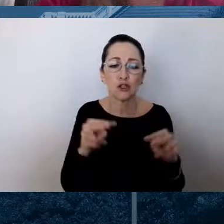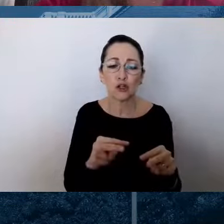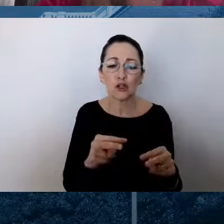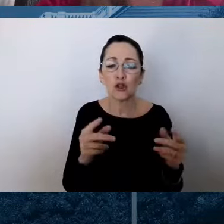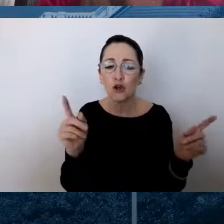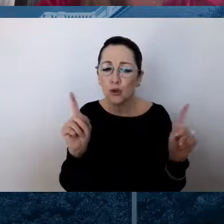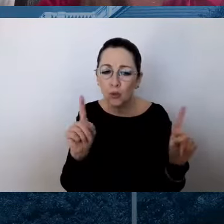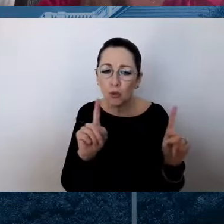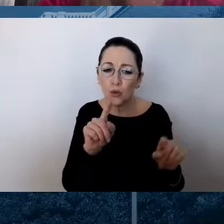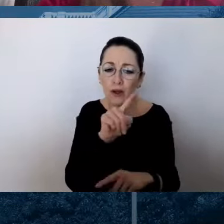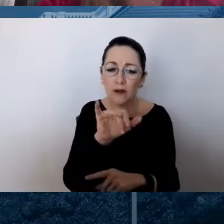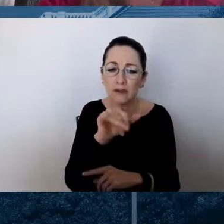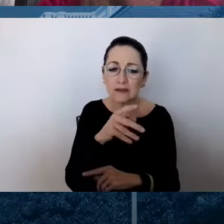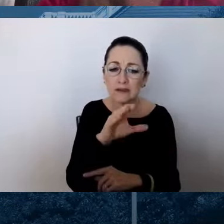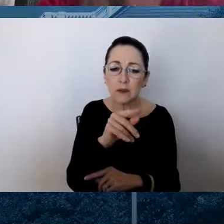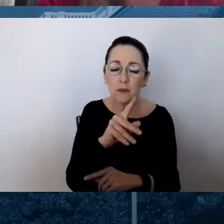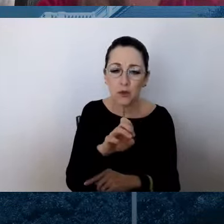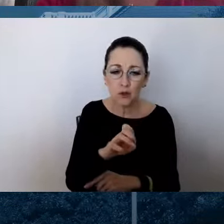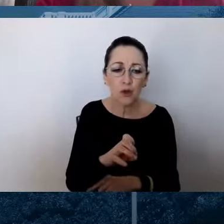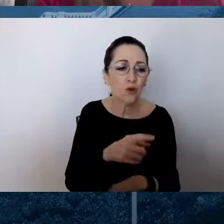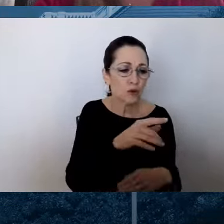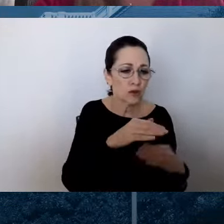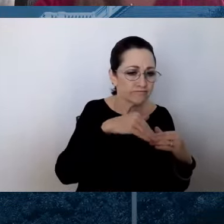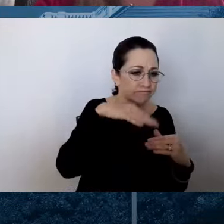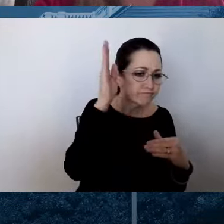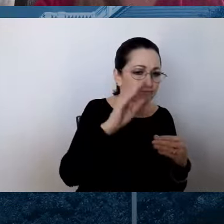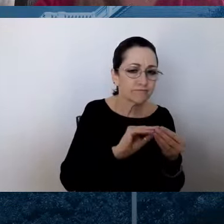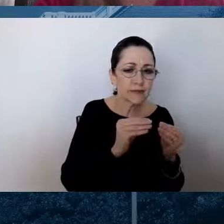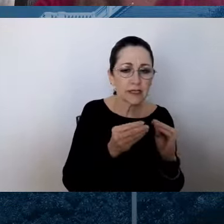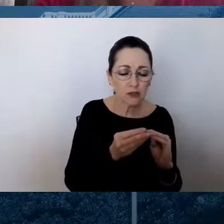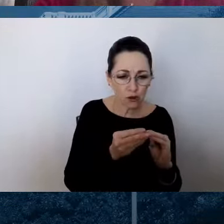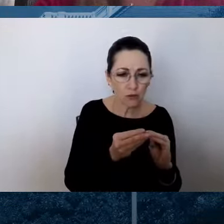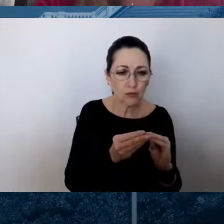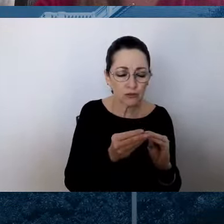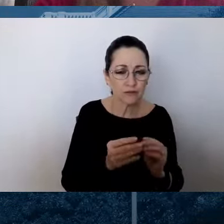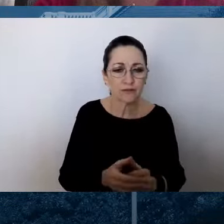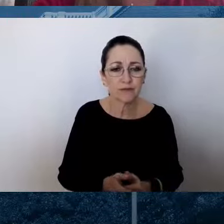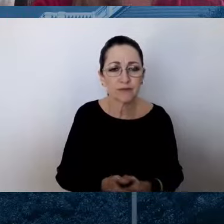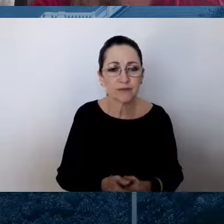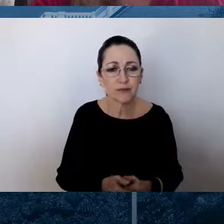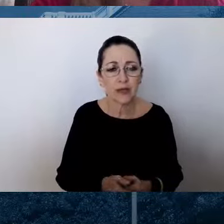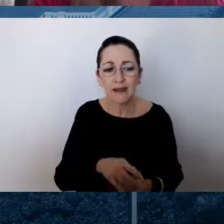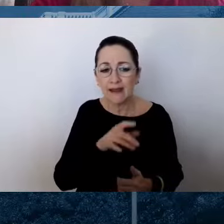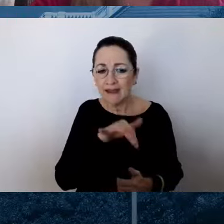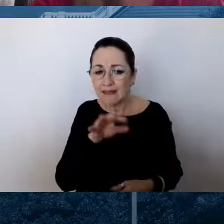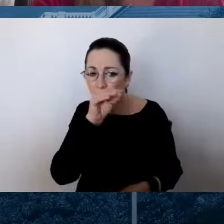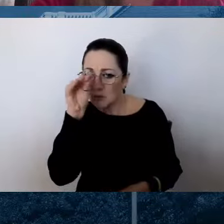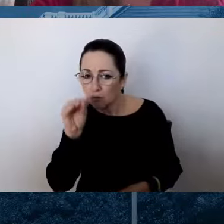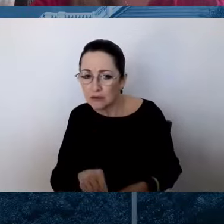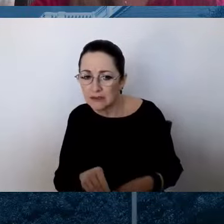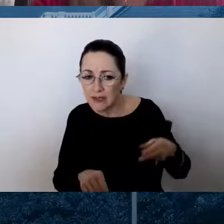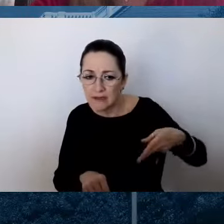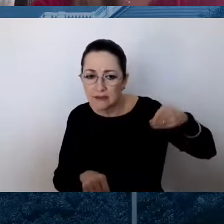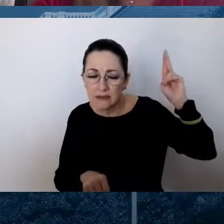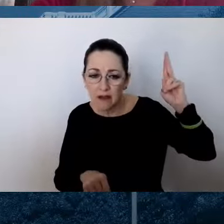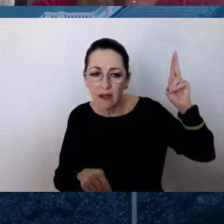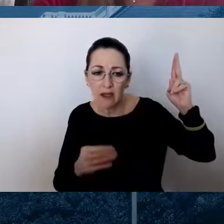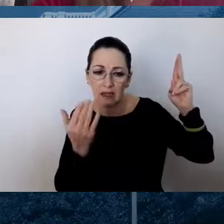250 cases per 100,000 people, a high person positivity rate of